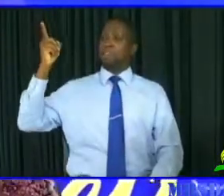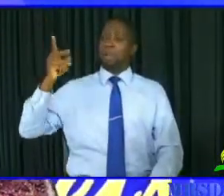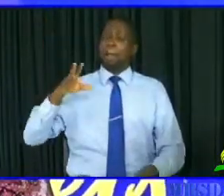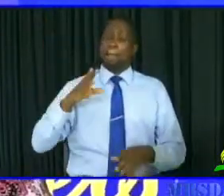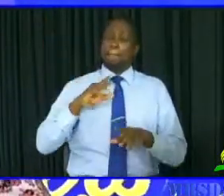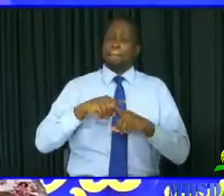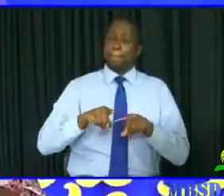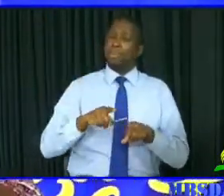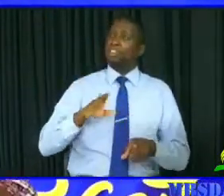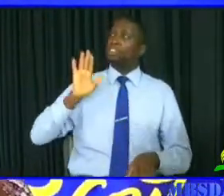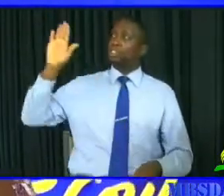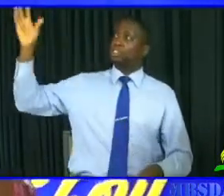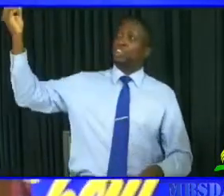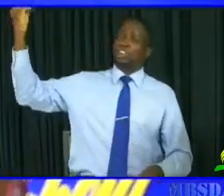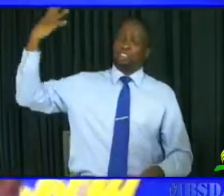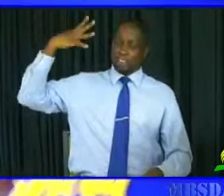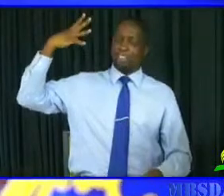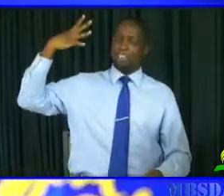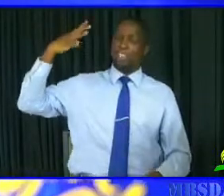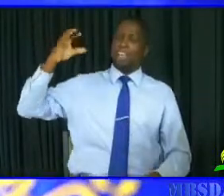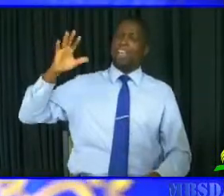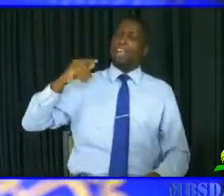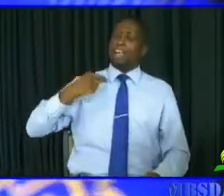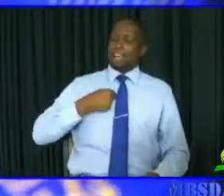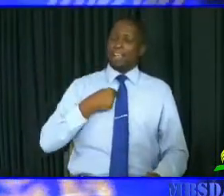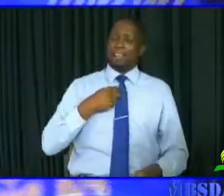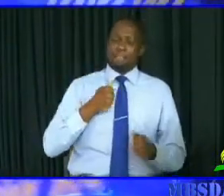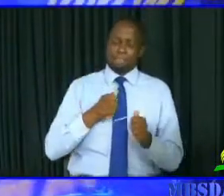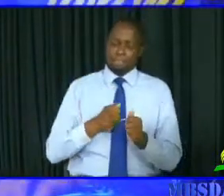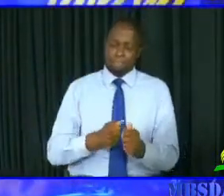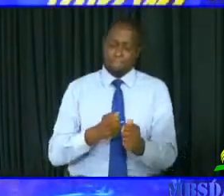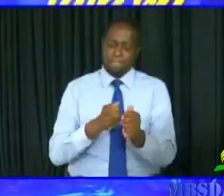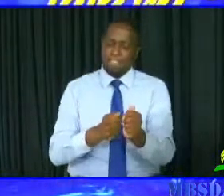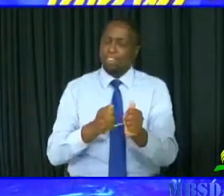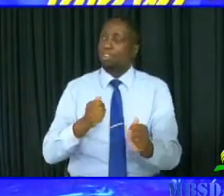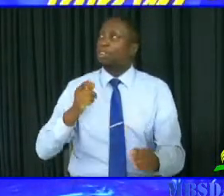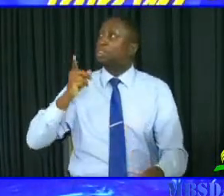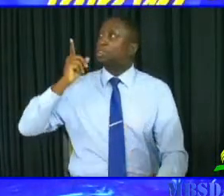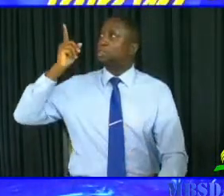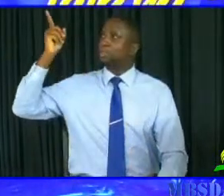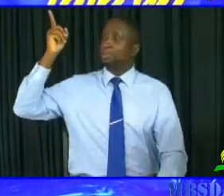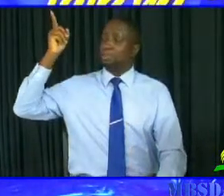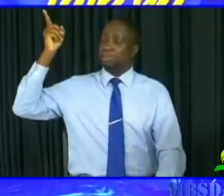Thy grace I'll follow.